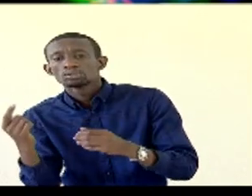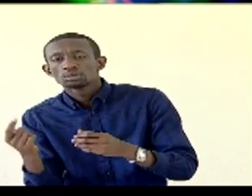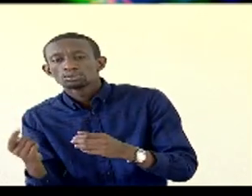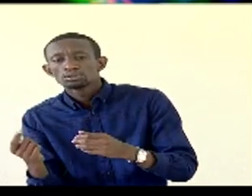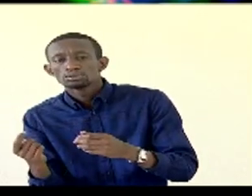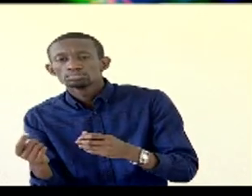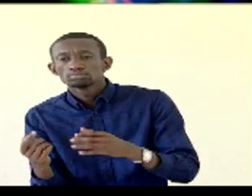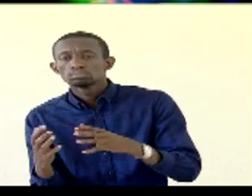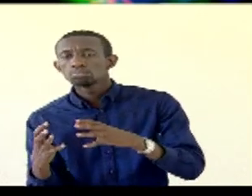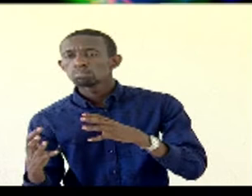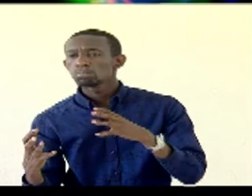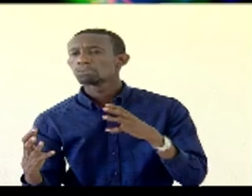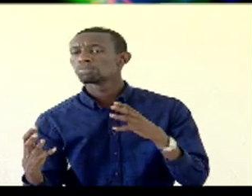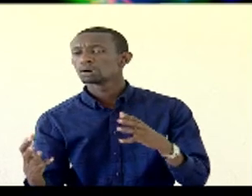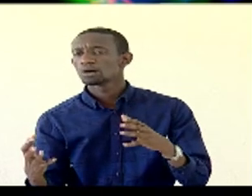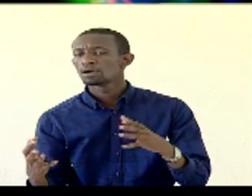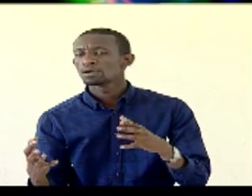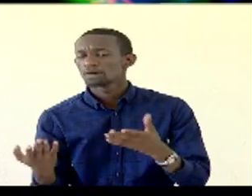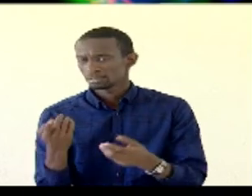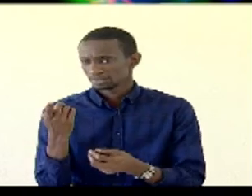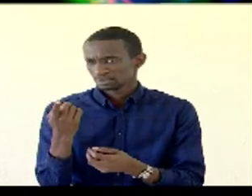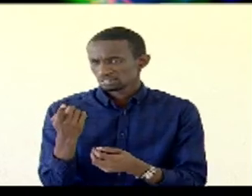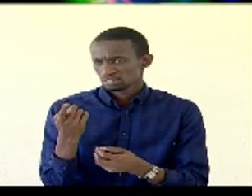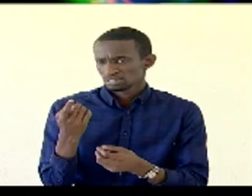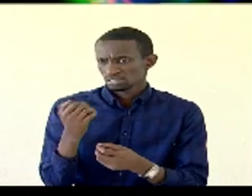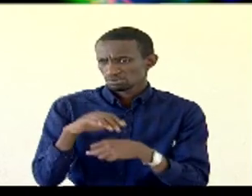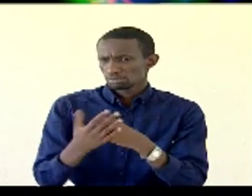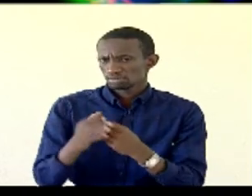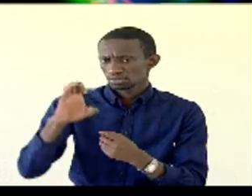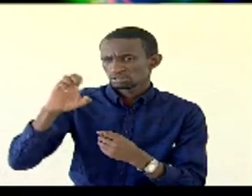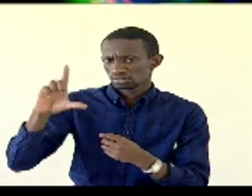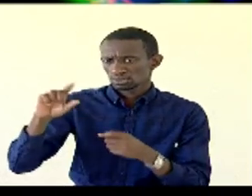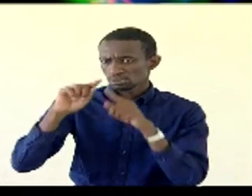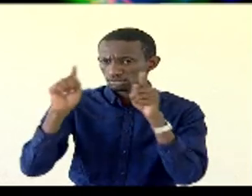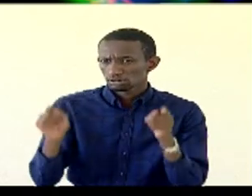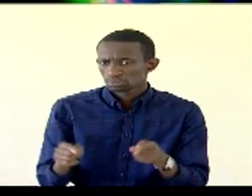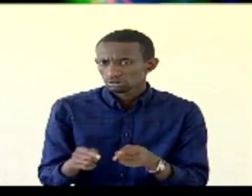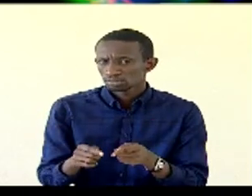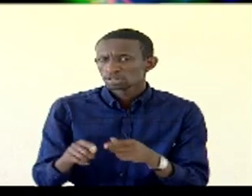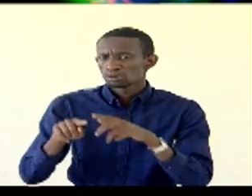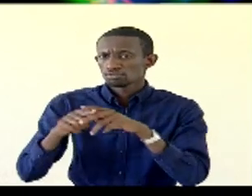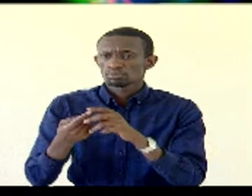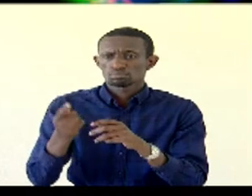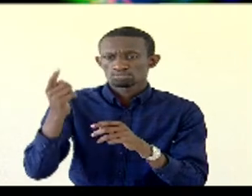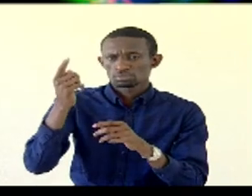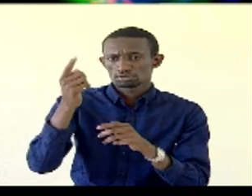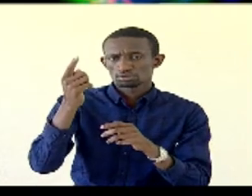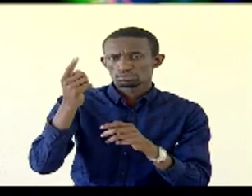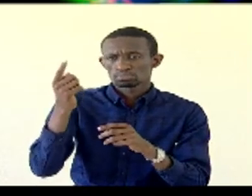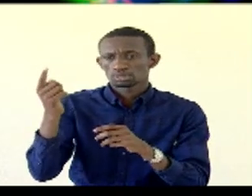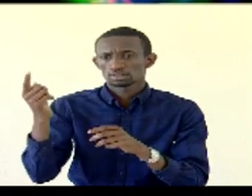again? Is this what we actually looked at as the cell cycle? Start from here and come back to it.